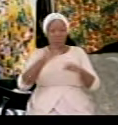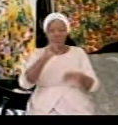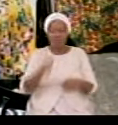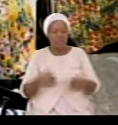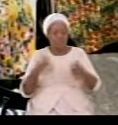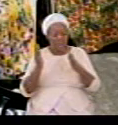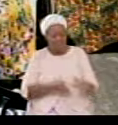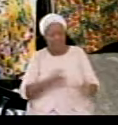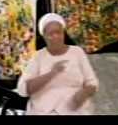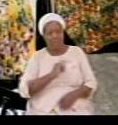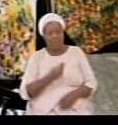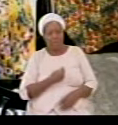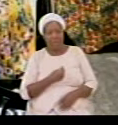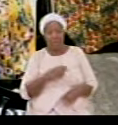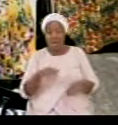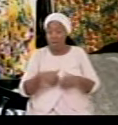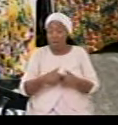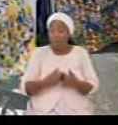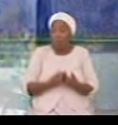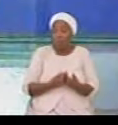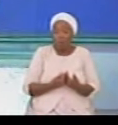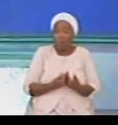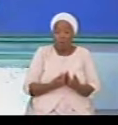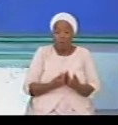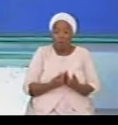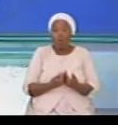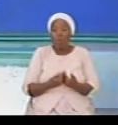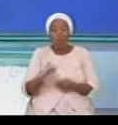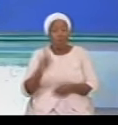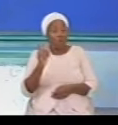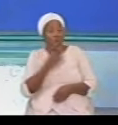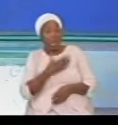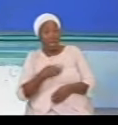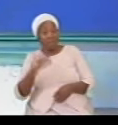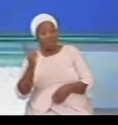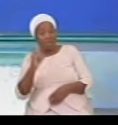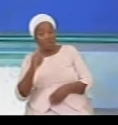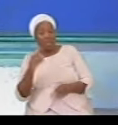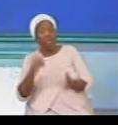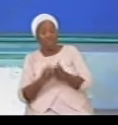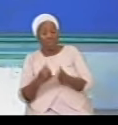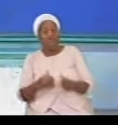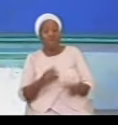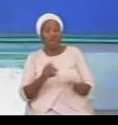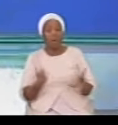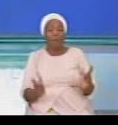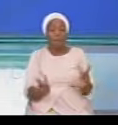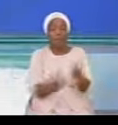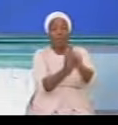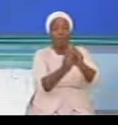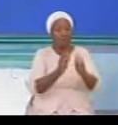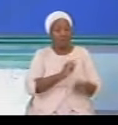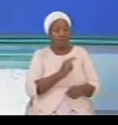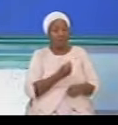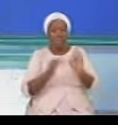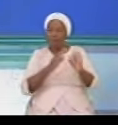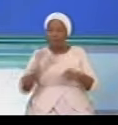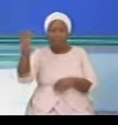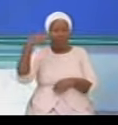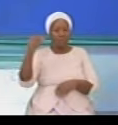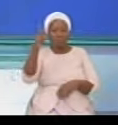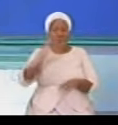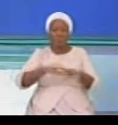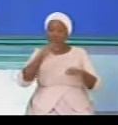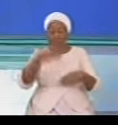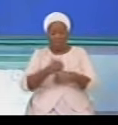leave us how and where it met us. If the grace of God does not make any change,